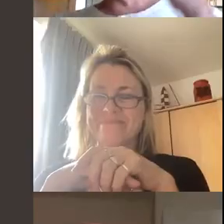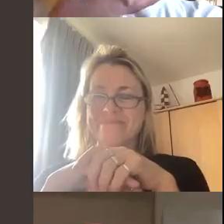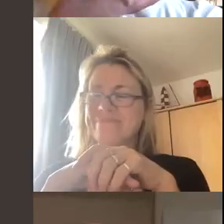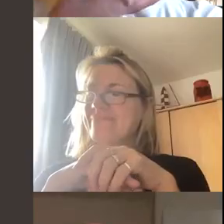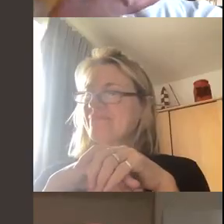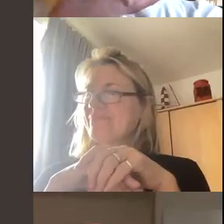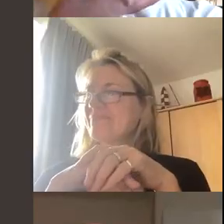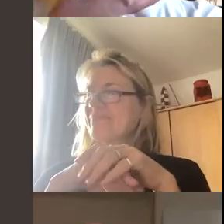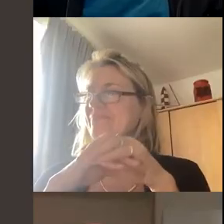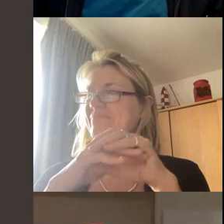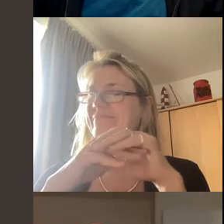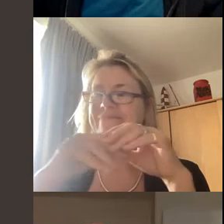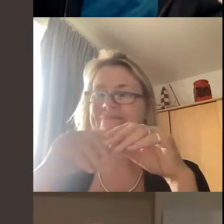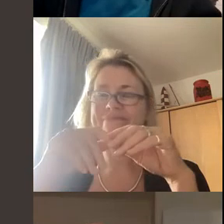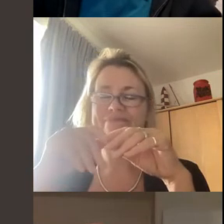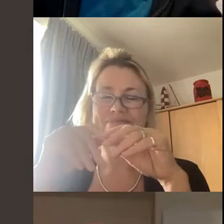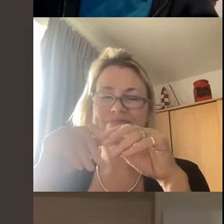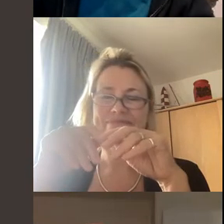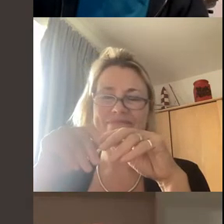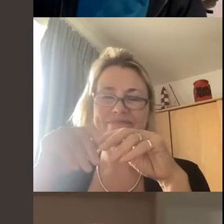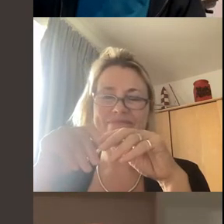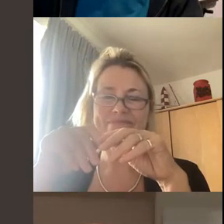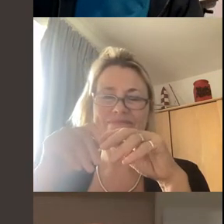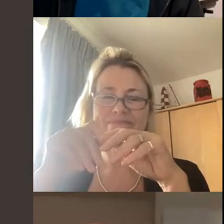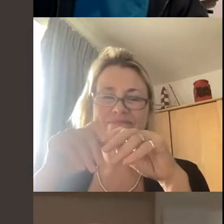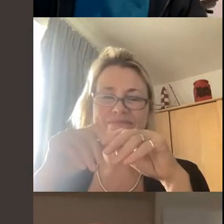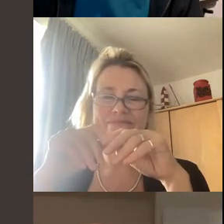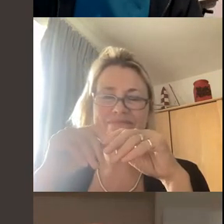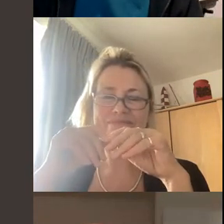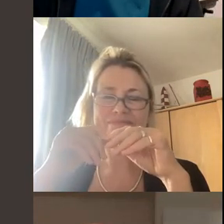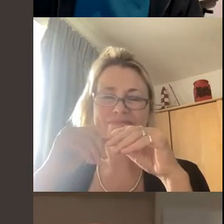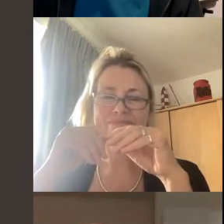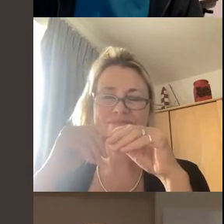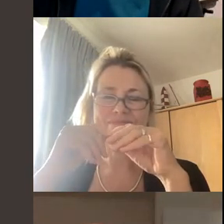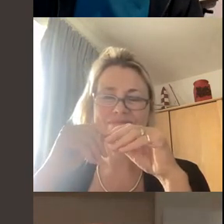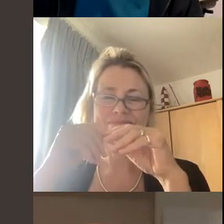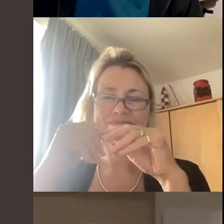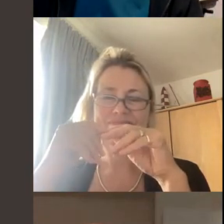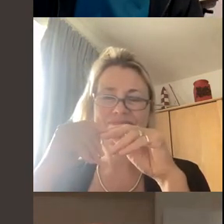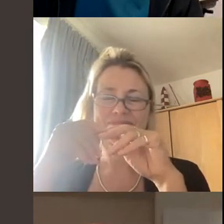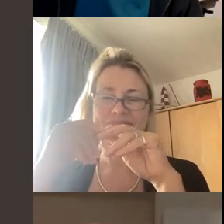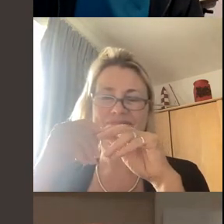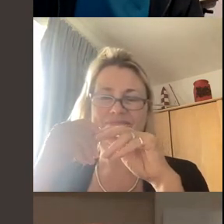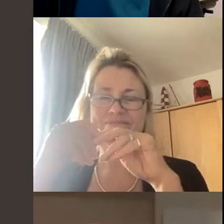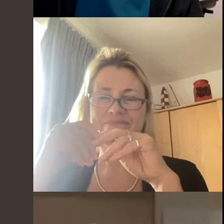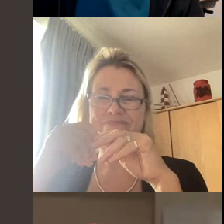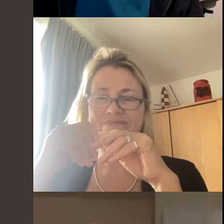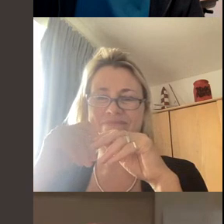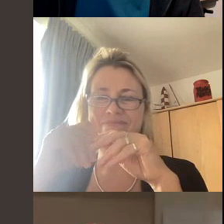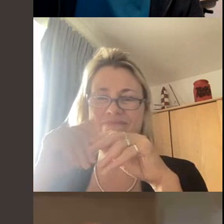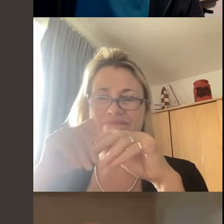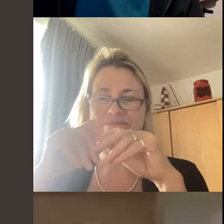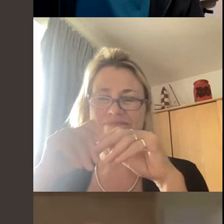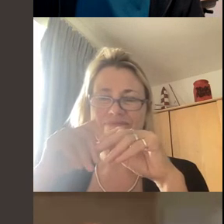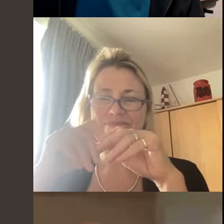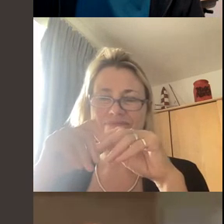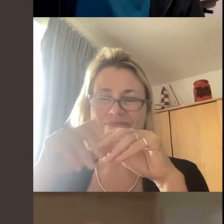Yeah, well done, and it's a good example as well of how gov.uk content falls short for Welsh users, and also I thought a great example of how you can